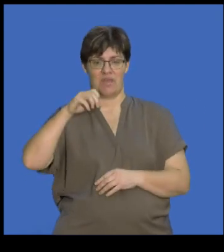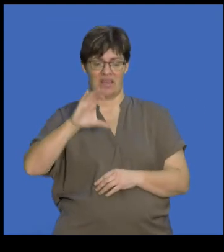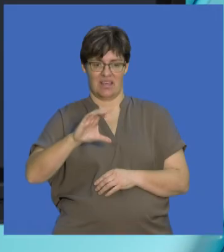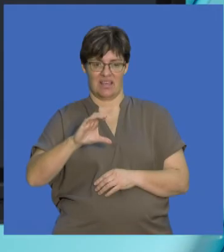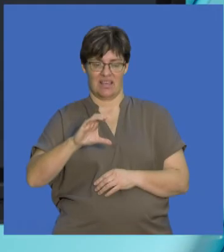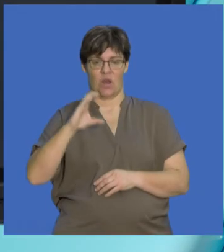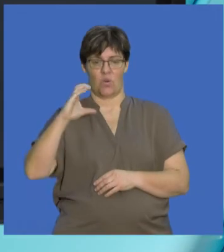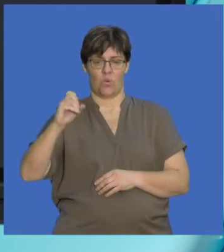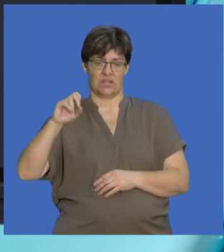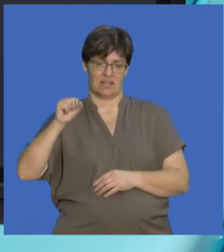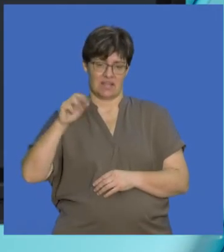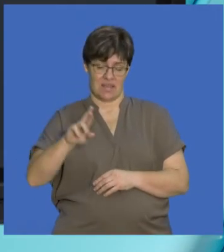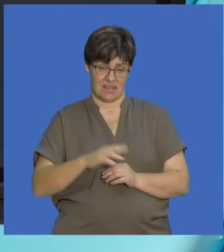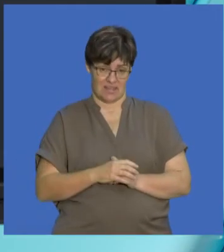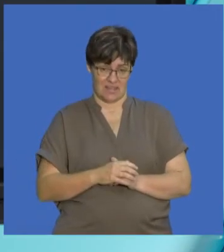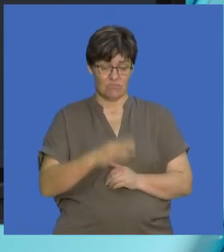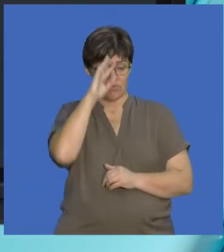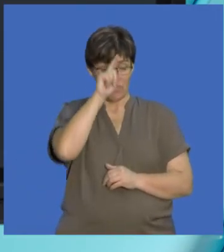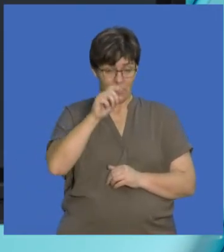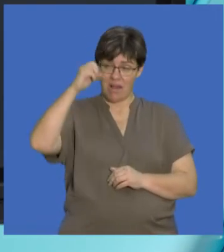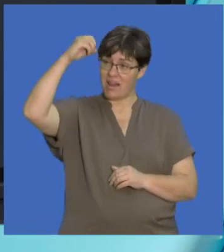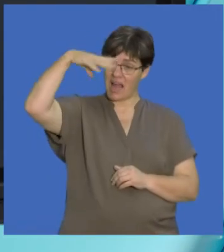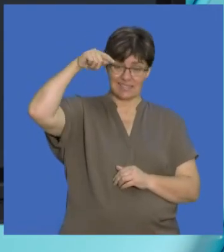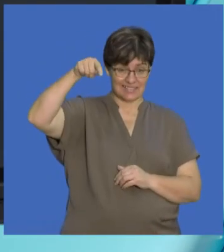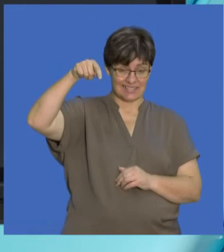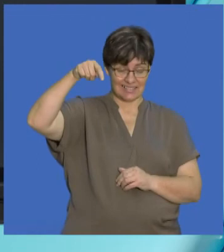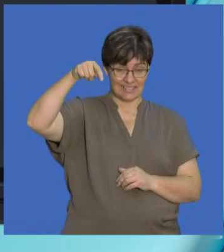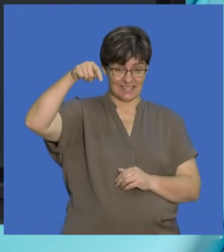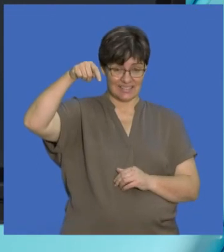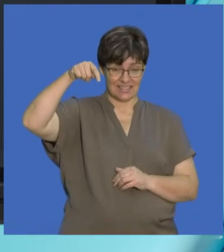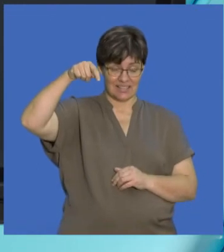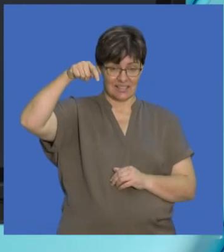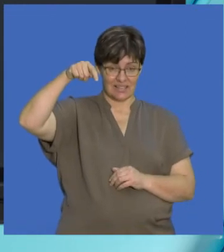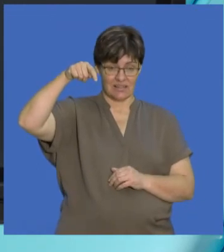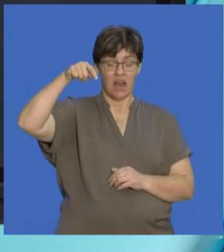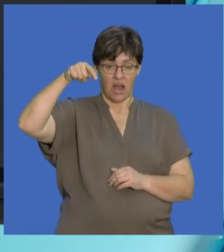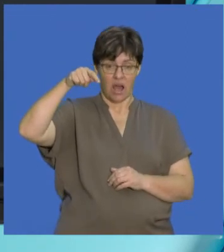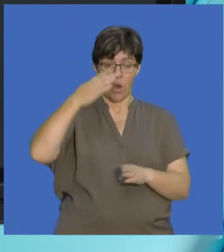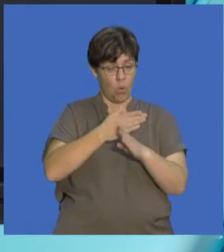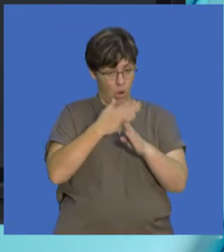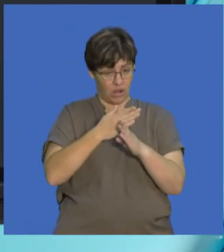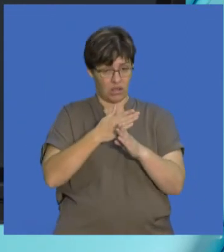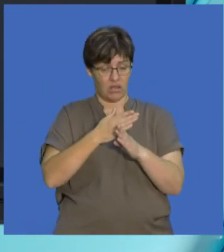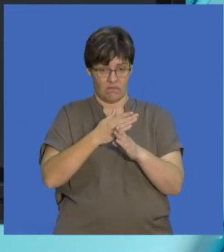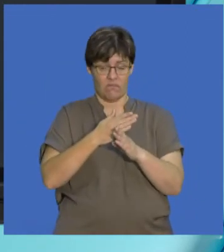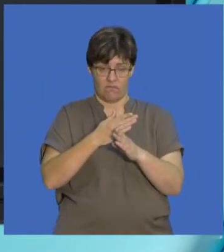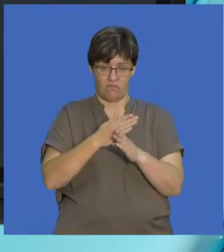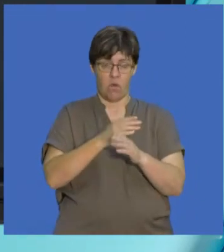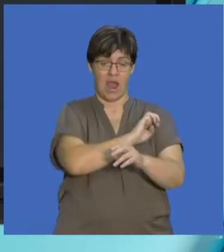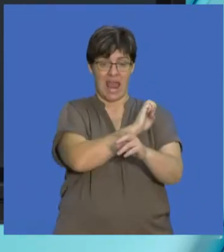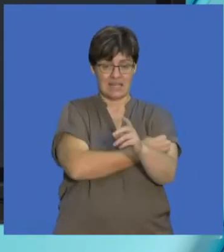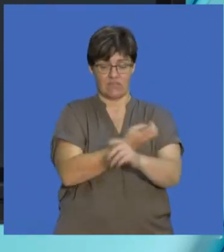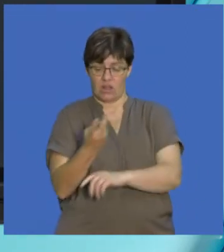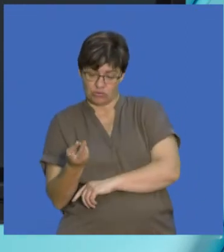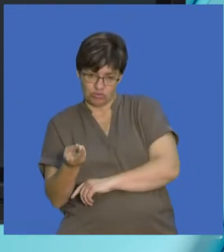remember, with the light bulb, we've already indicated that, while it does work in terms of energy transformation, some of